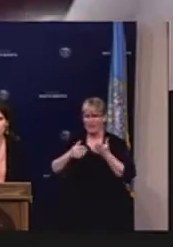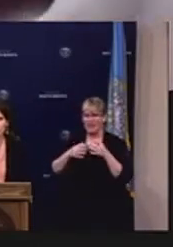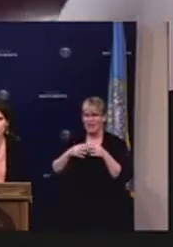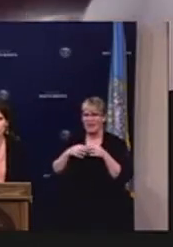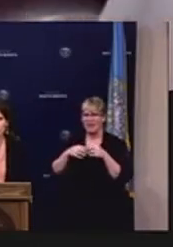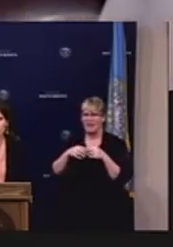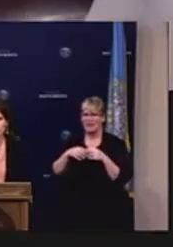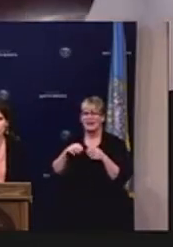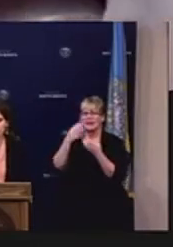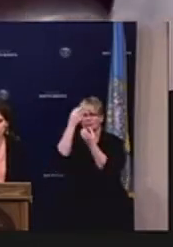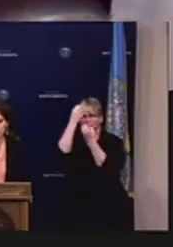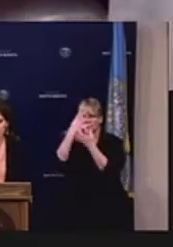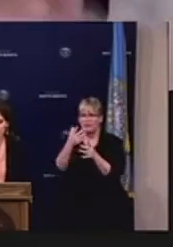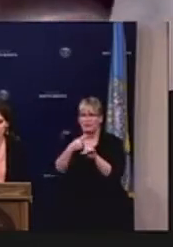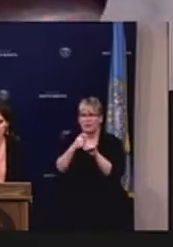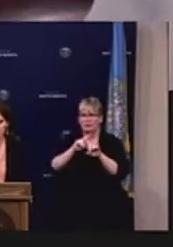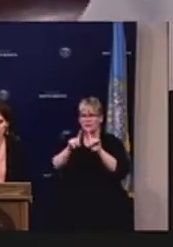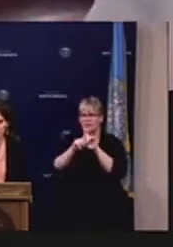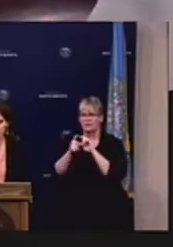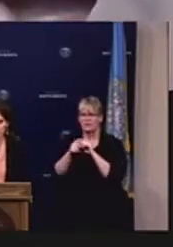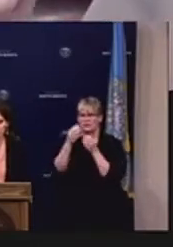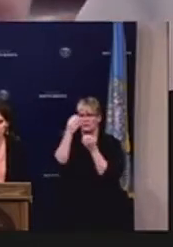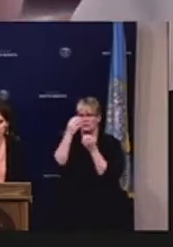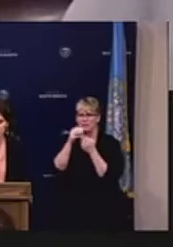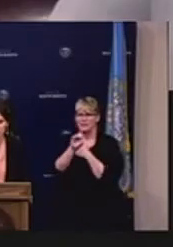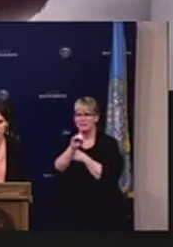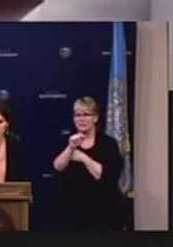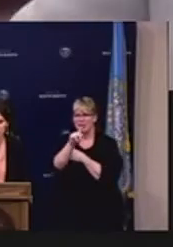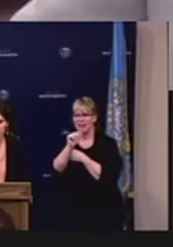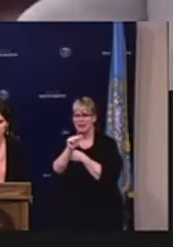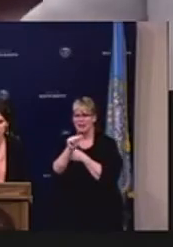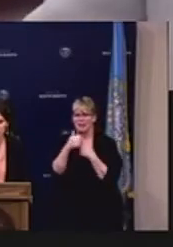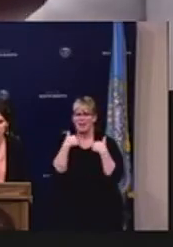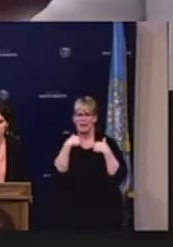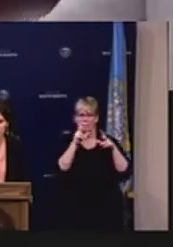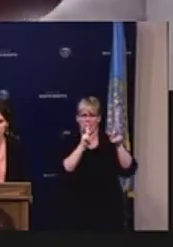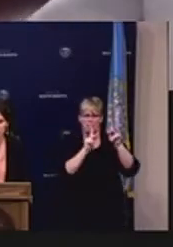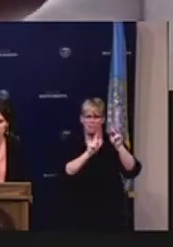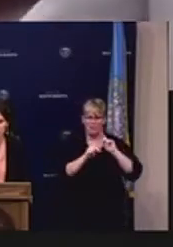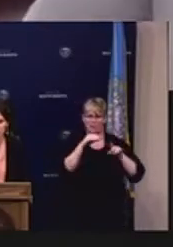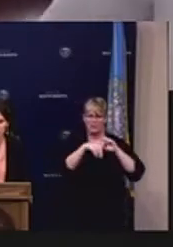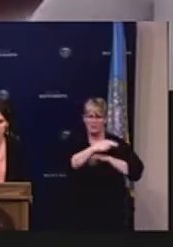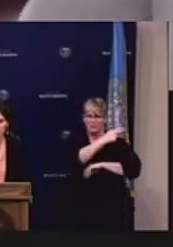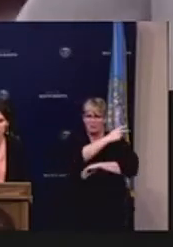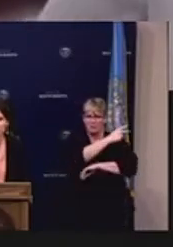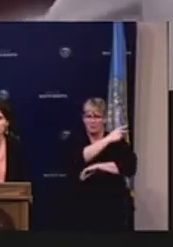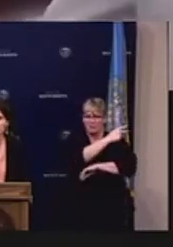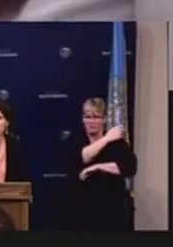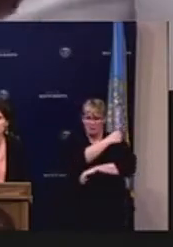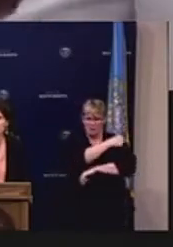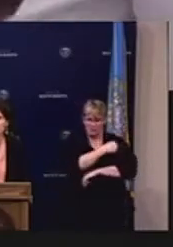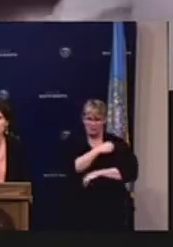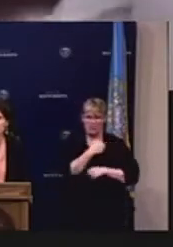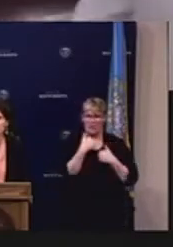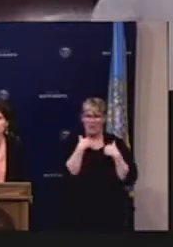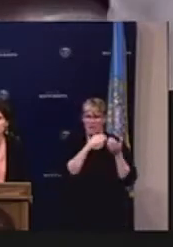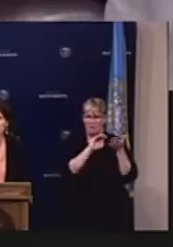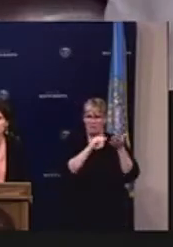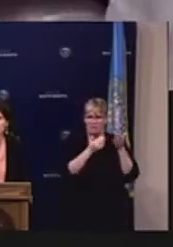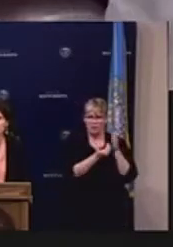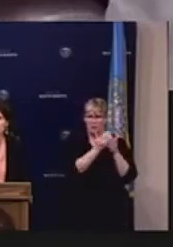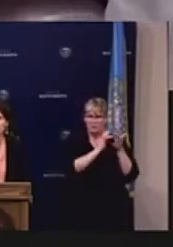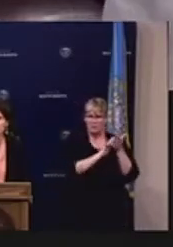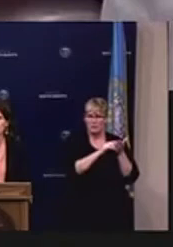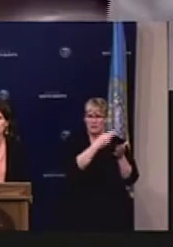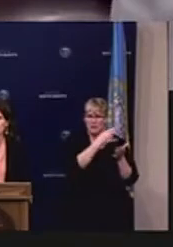data. And one of the signals they pulled out was patients in the hospital that were given hydroxychloroquine didn't do any better. The outcomes